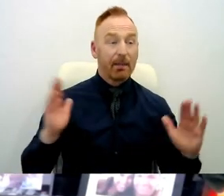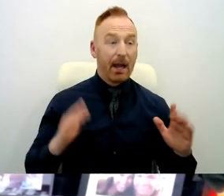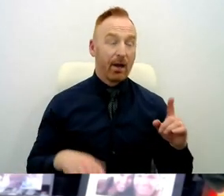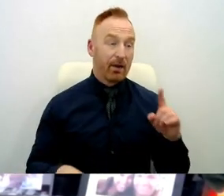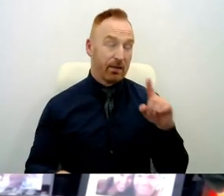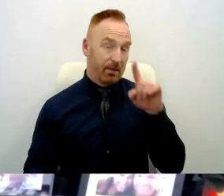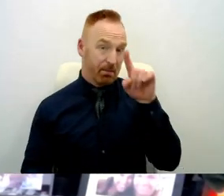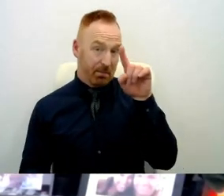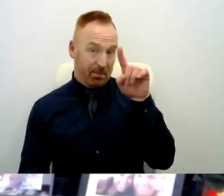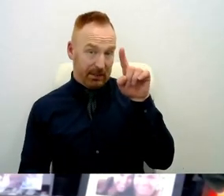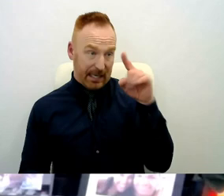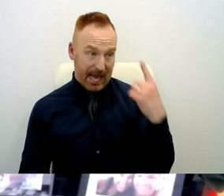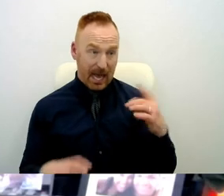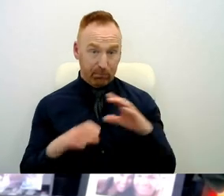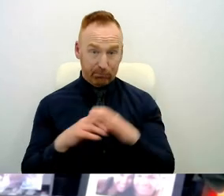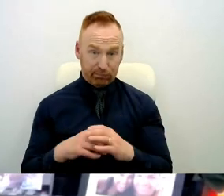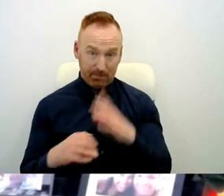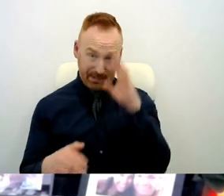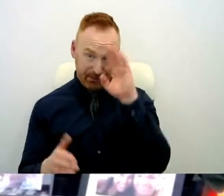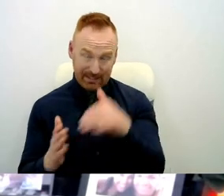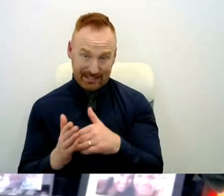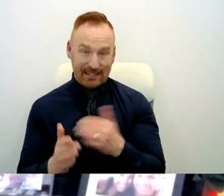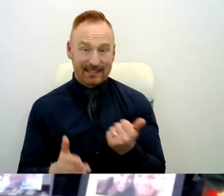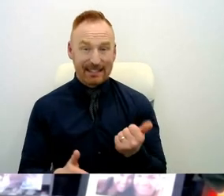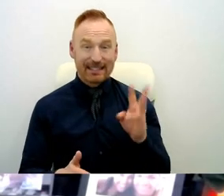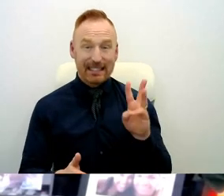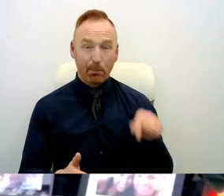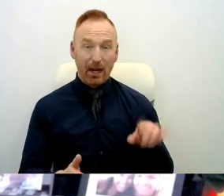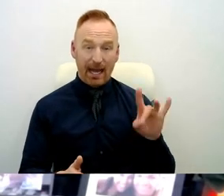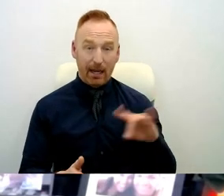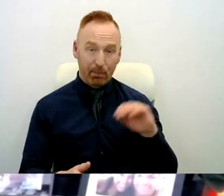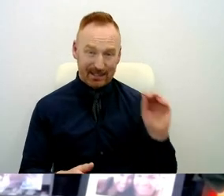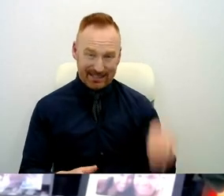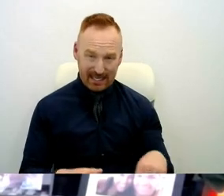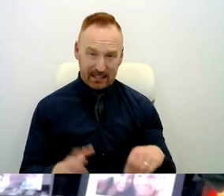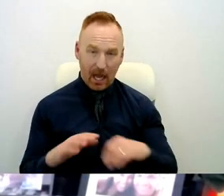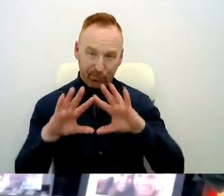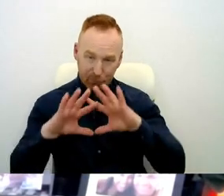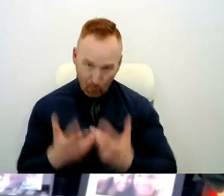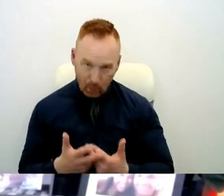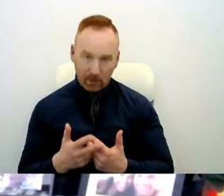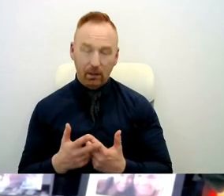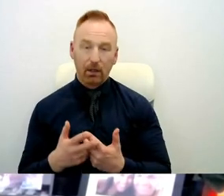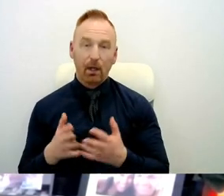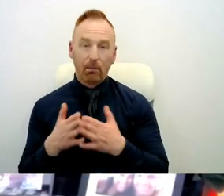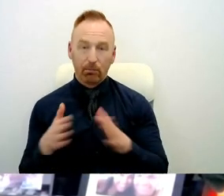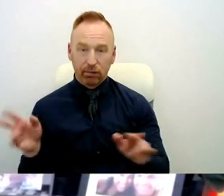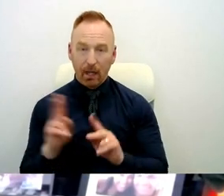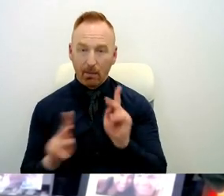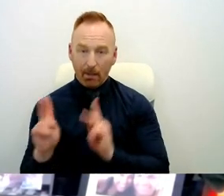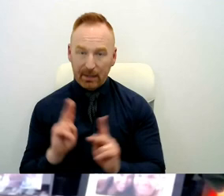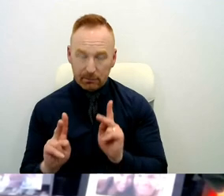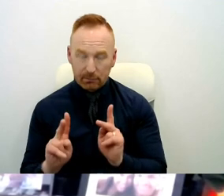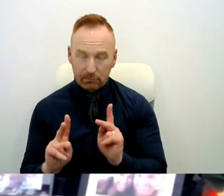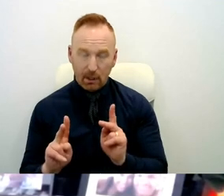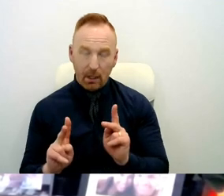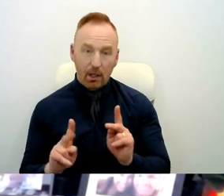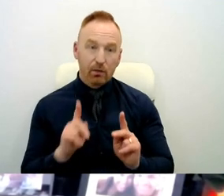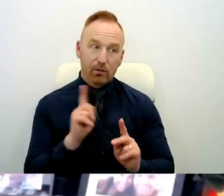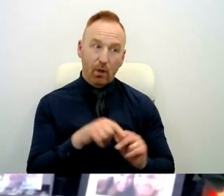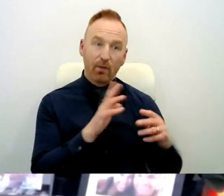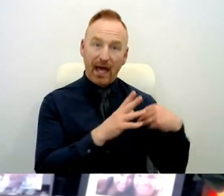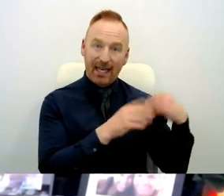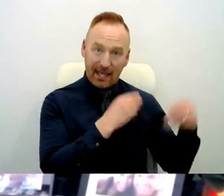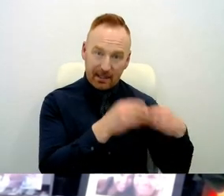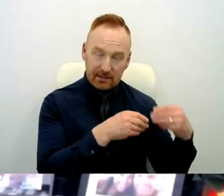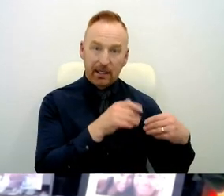Black population of Montreal in 2016 was 16.8% of the total population. So you can see that the legacy of